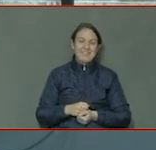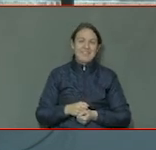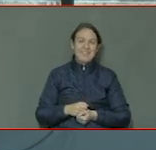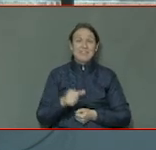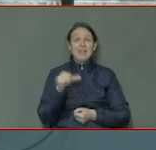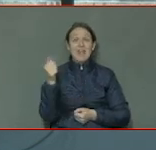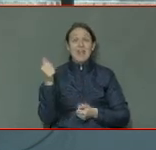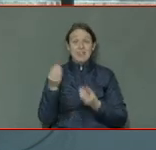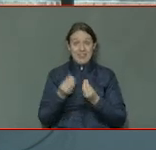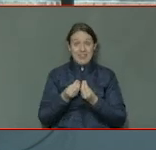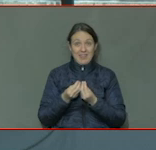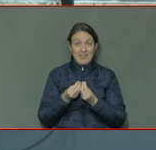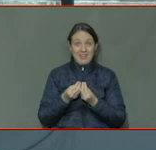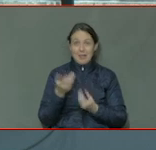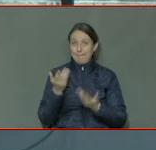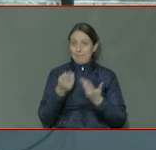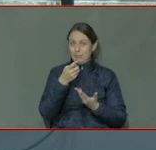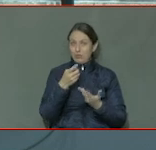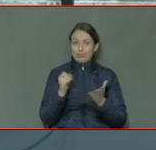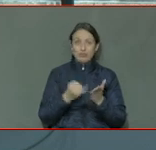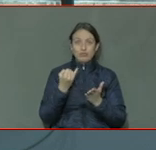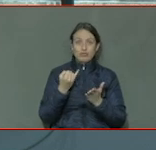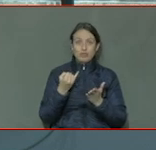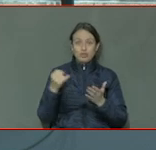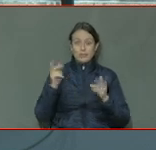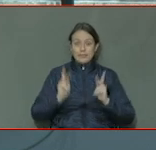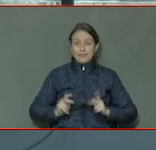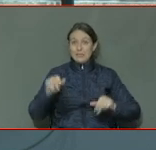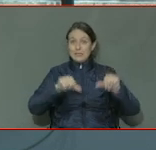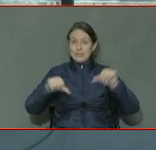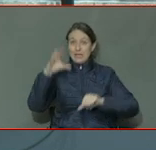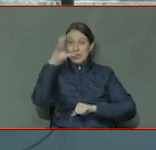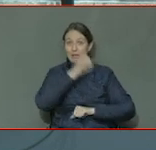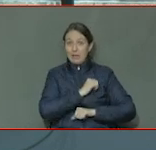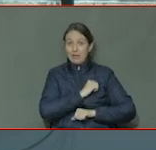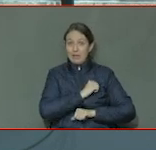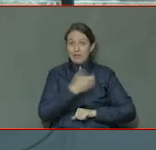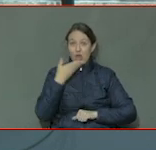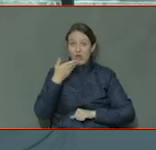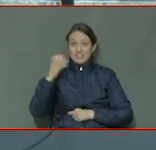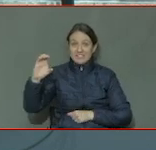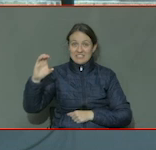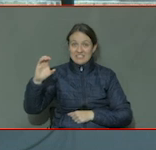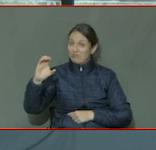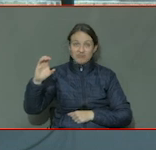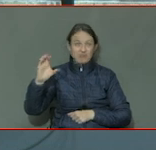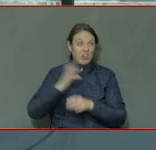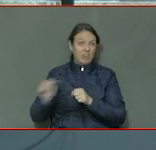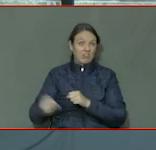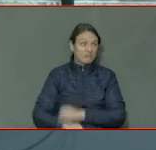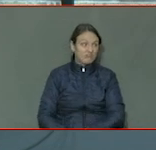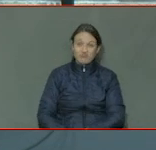want to choose, if you want to guess in physical science, the answer is not C.